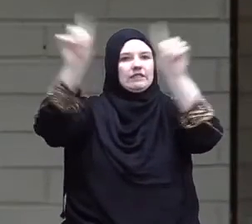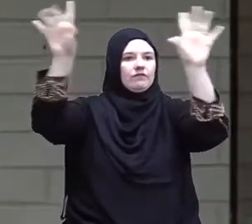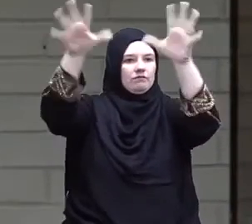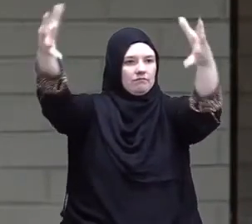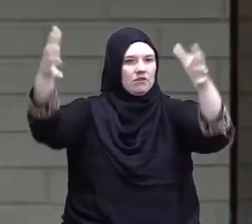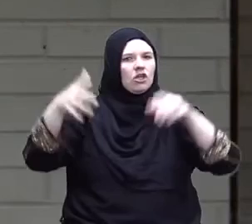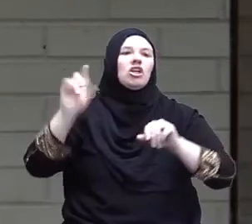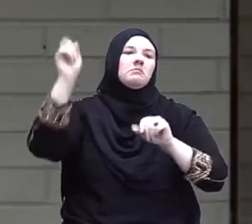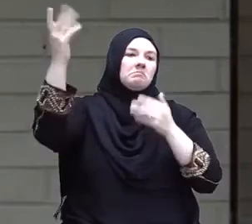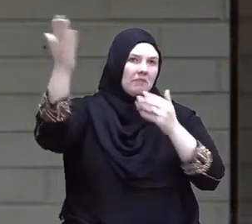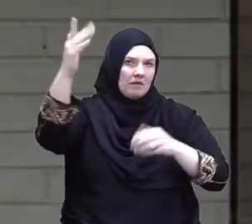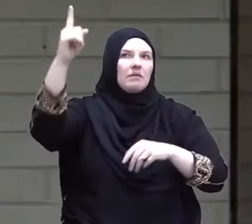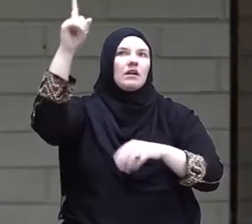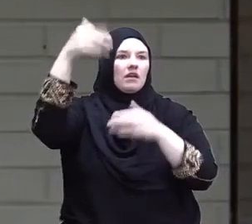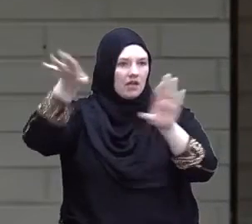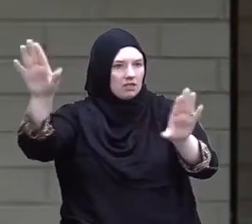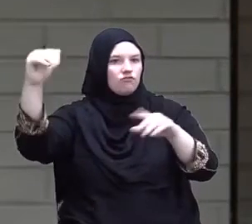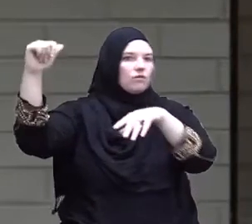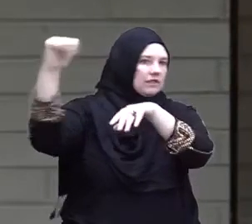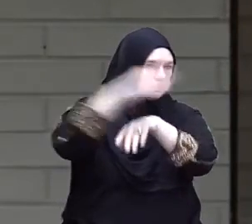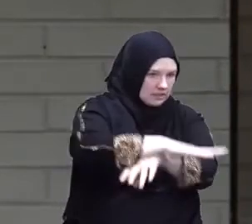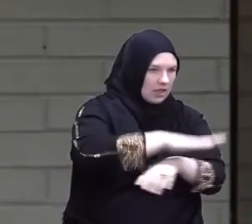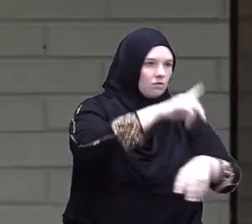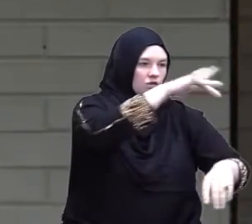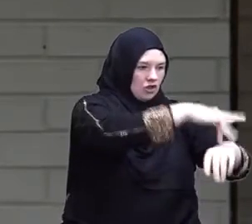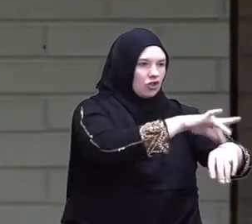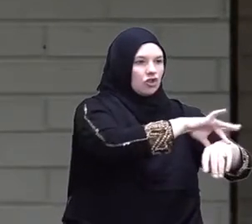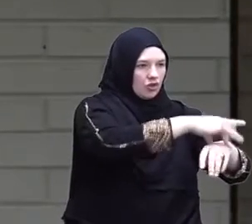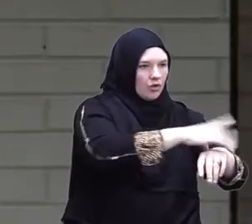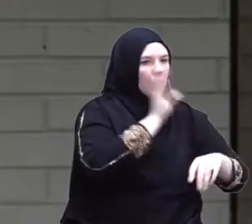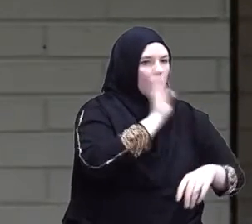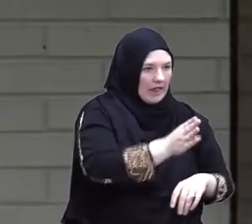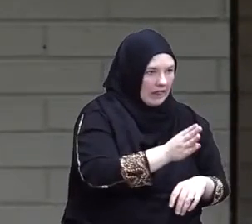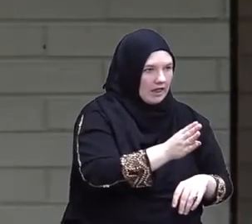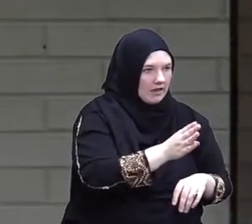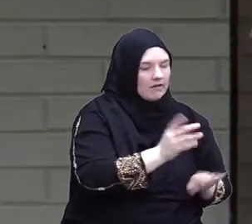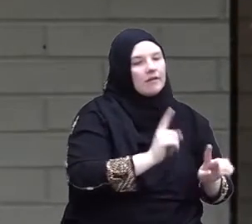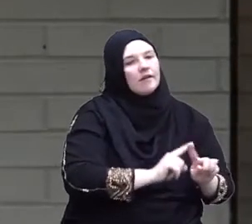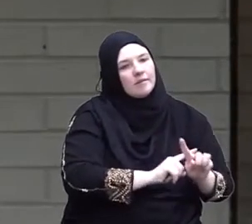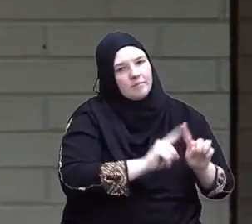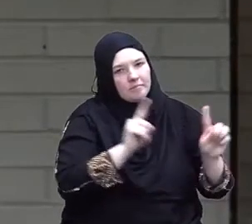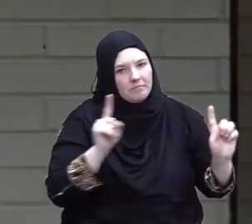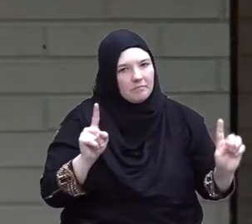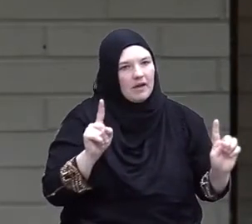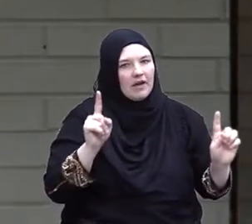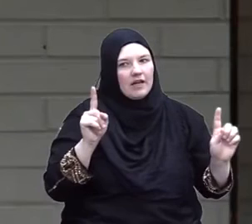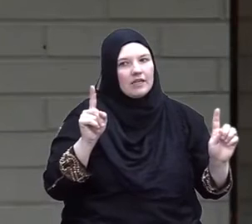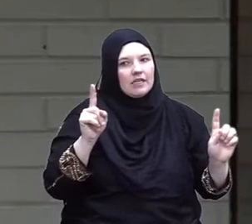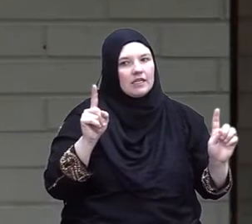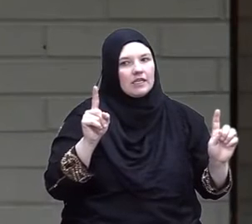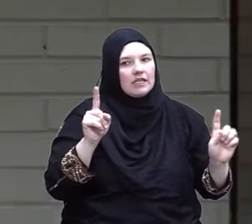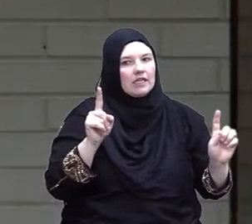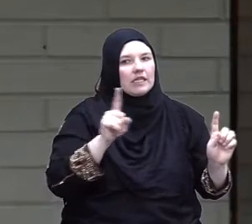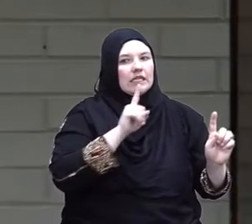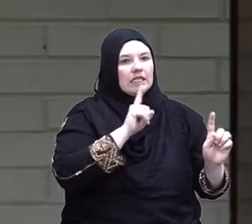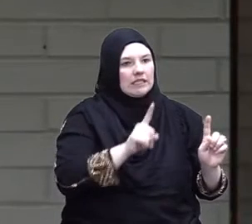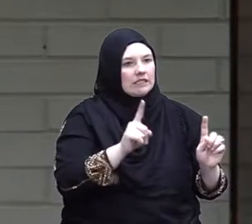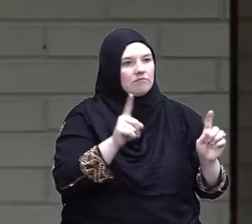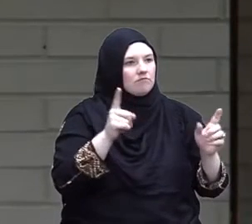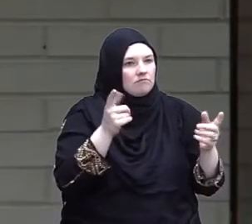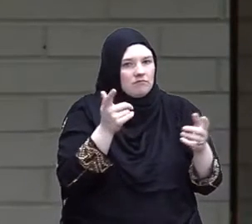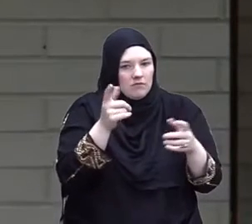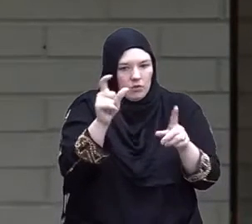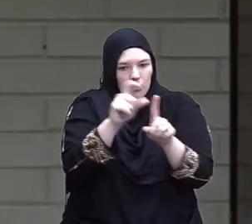you will have relationships that I manage, but you are subject to me, and I want to create a creature who